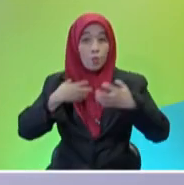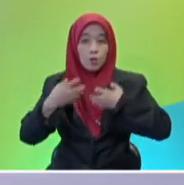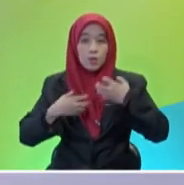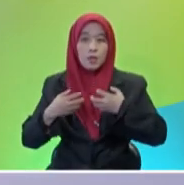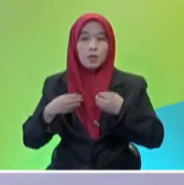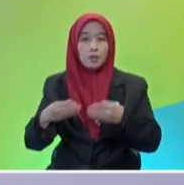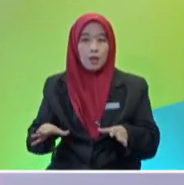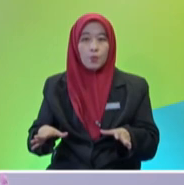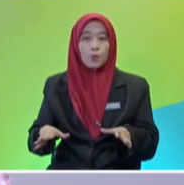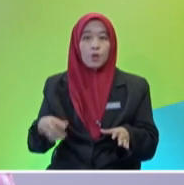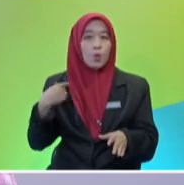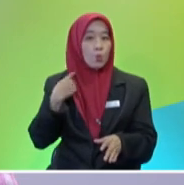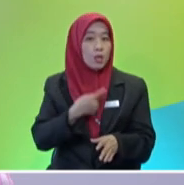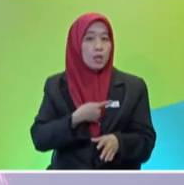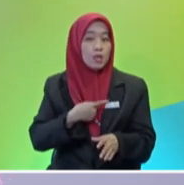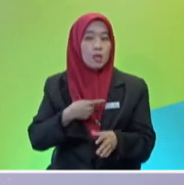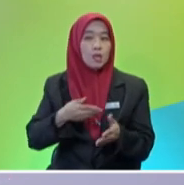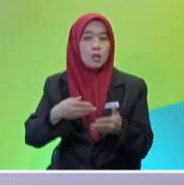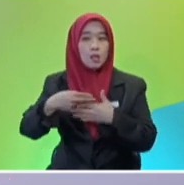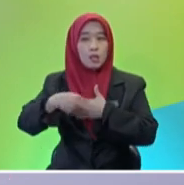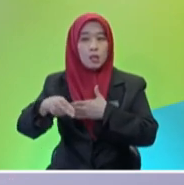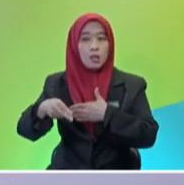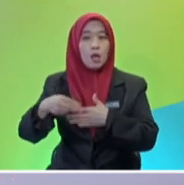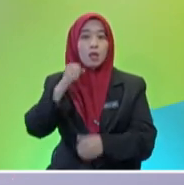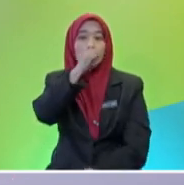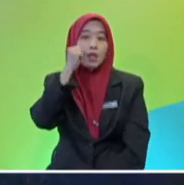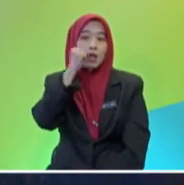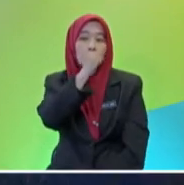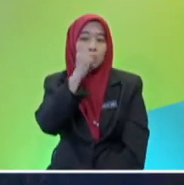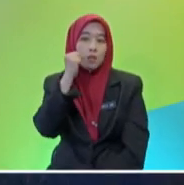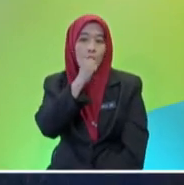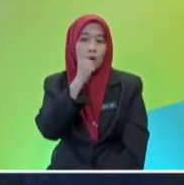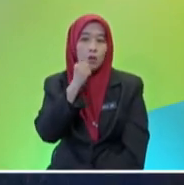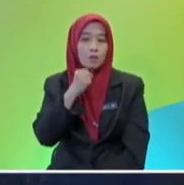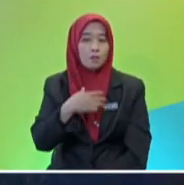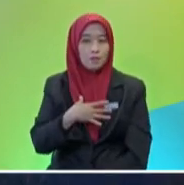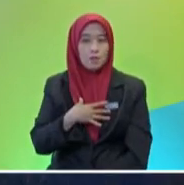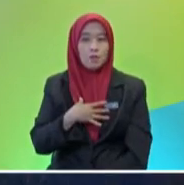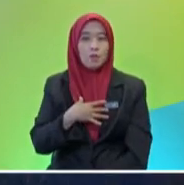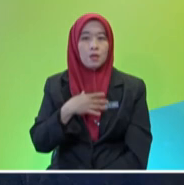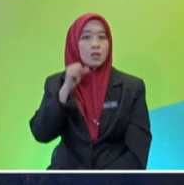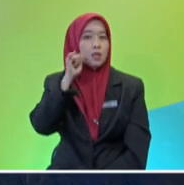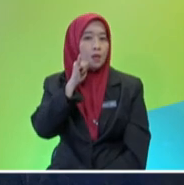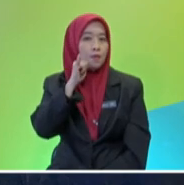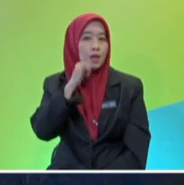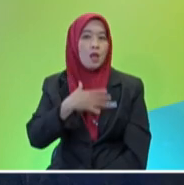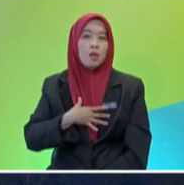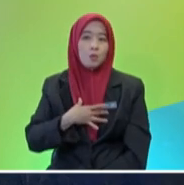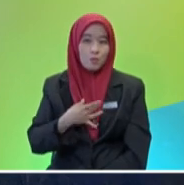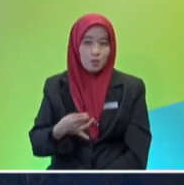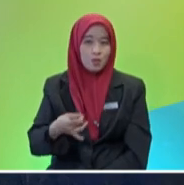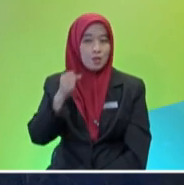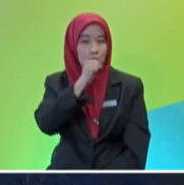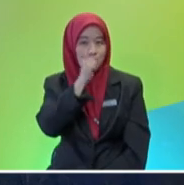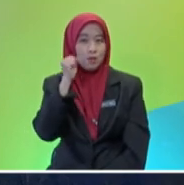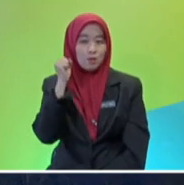we sang a song just now. Did you like the song, Shafika? I love the song because I can move around as